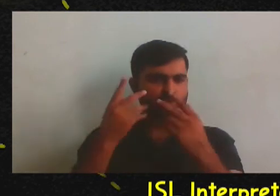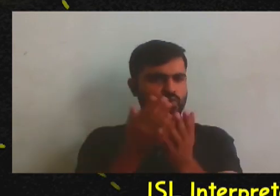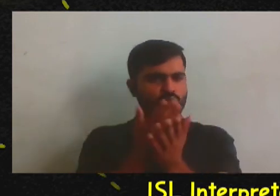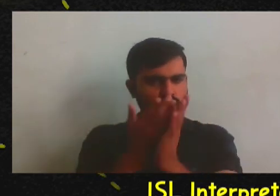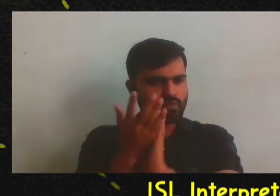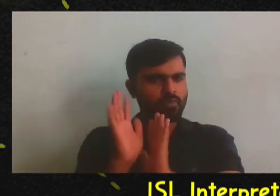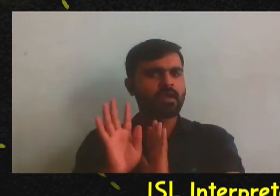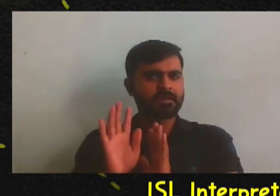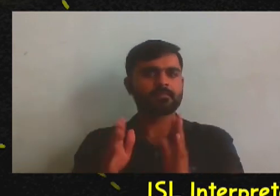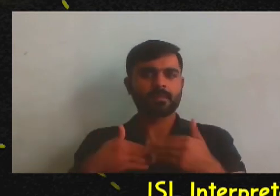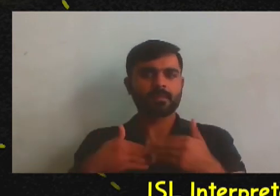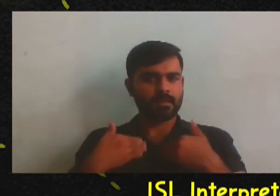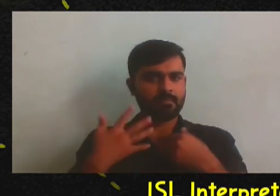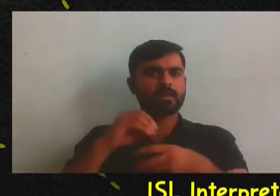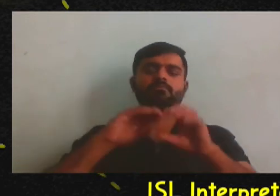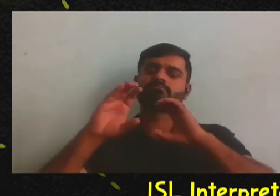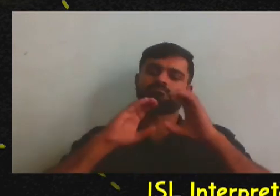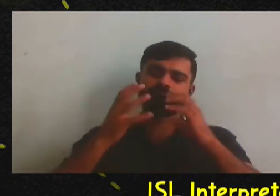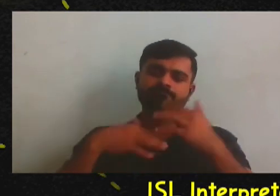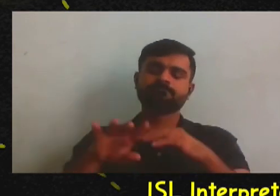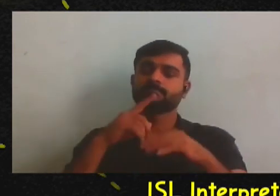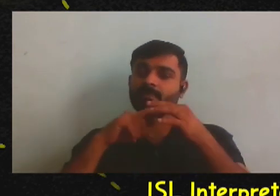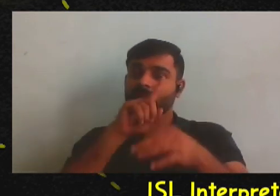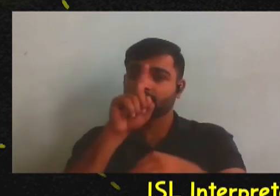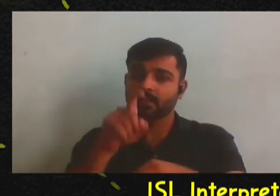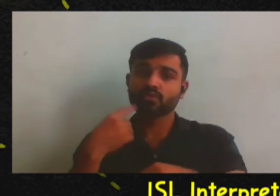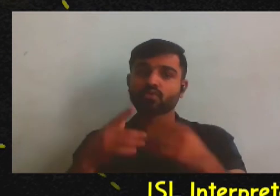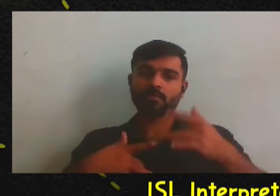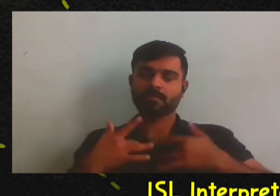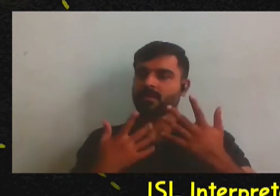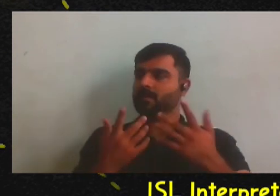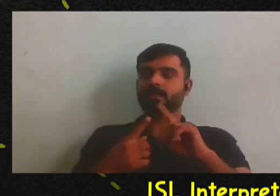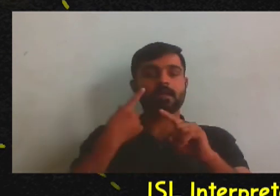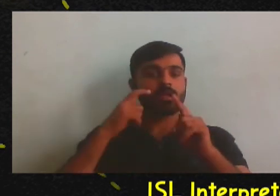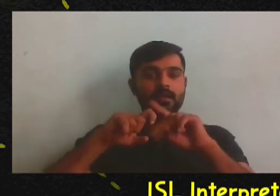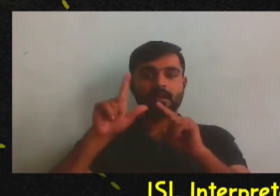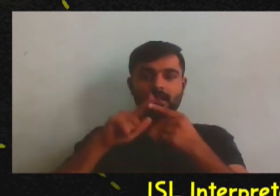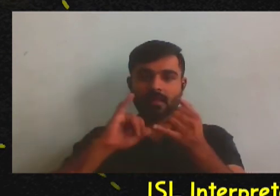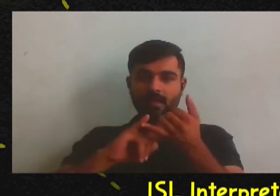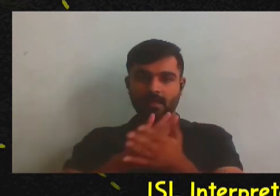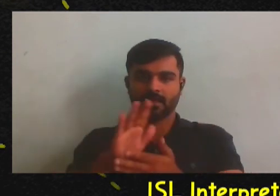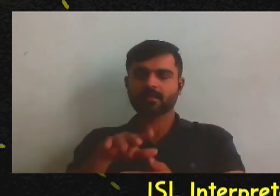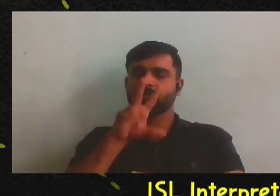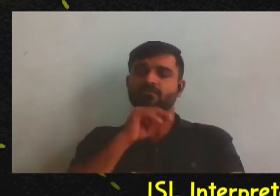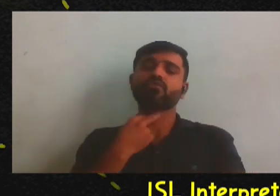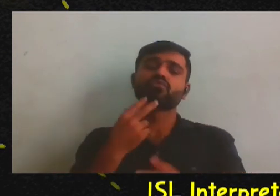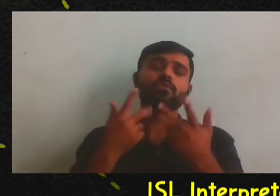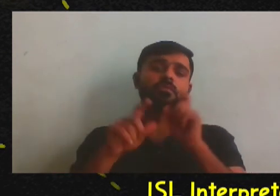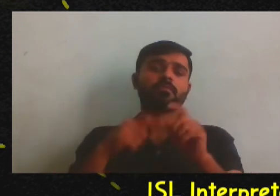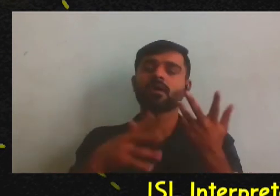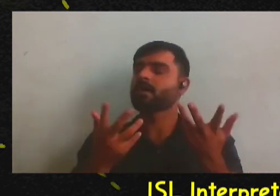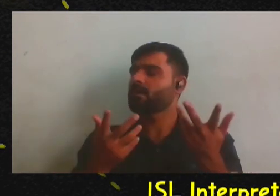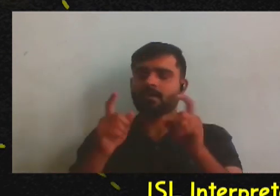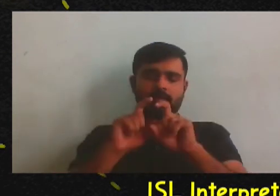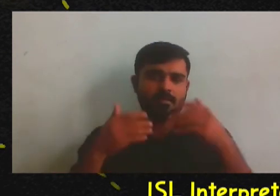uncategorizable, pleasurable conversation, asking if somebody was feeling ticklish in a terribly seductive voice that nobody could classify and I